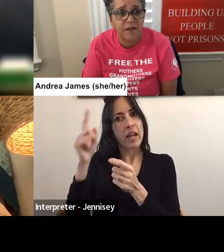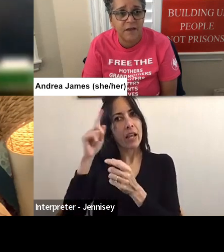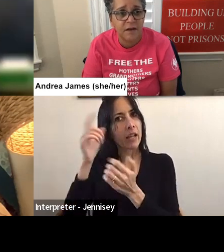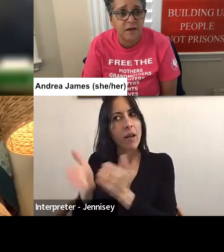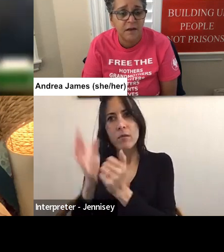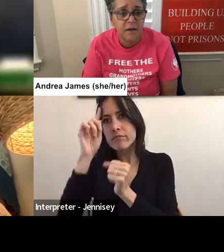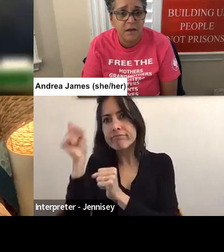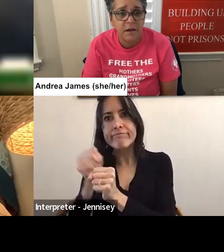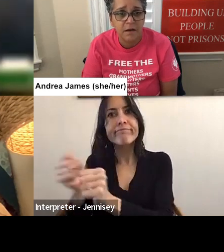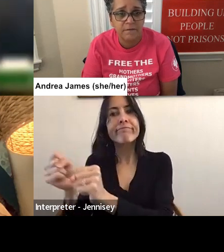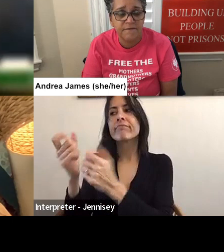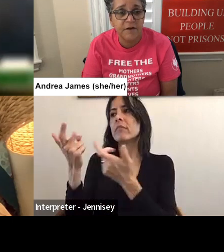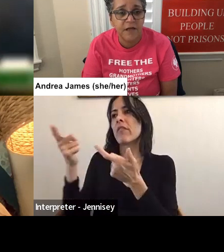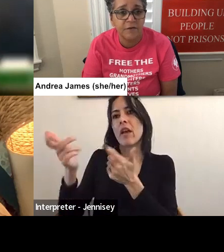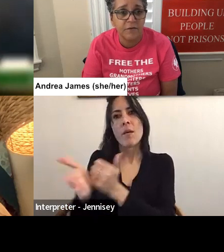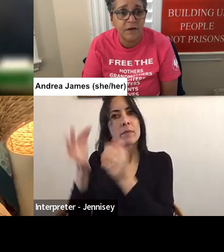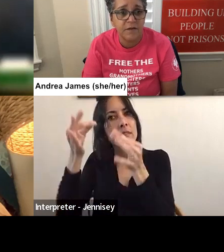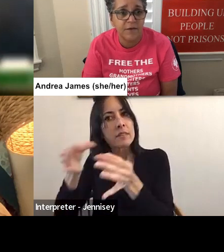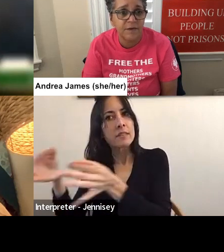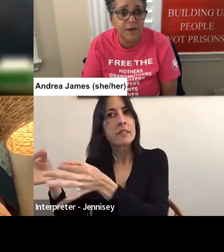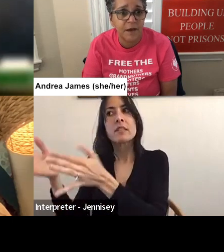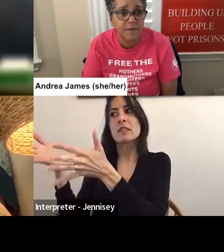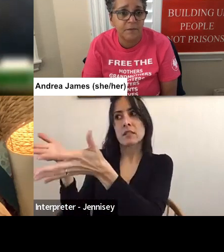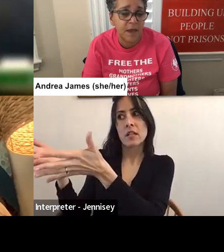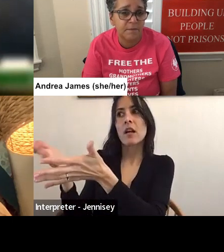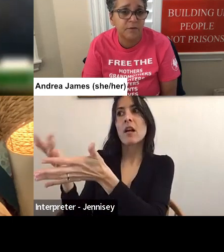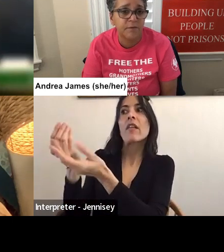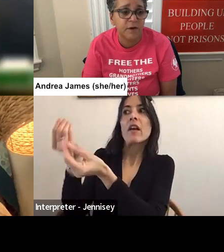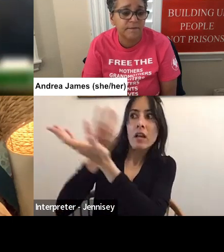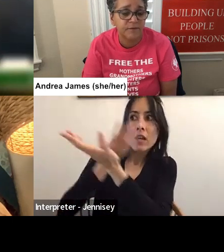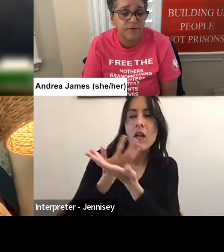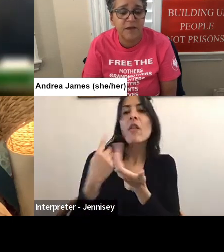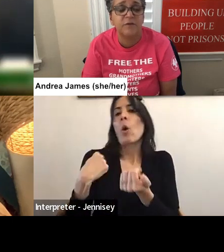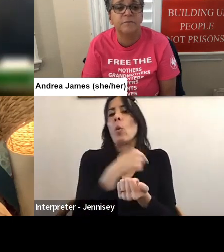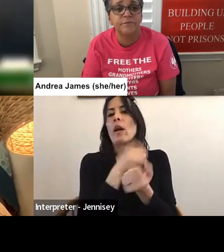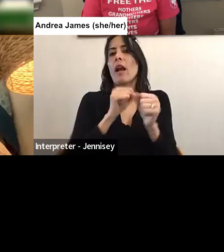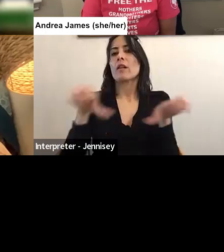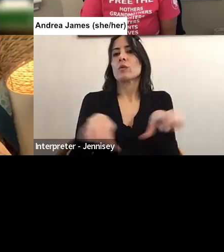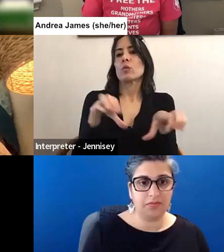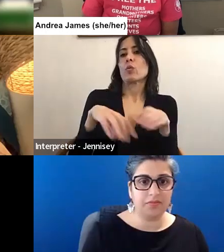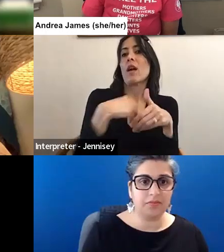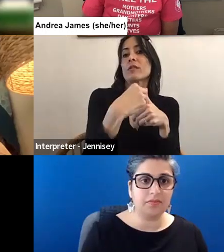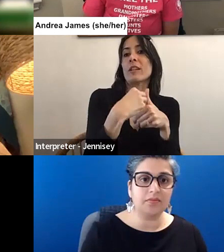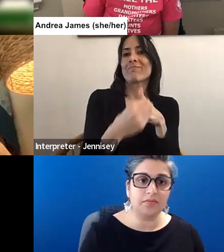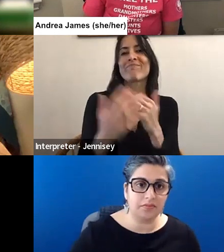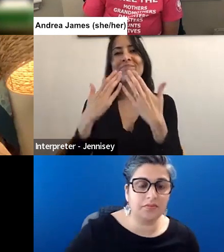processes that they then funnel out that we pick up and build upon. So thank you.